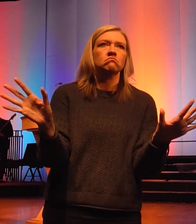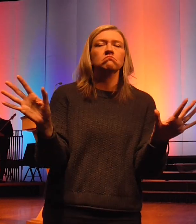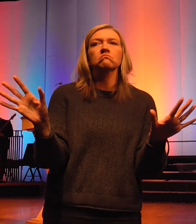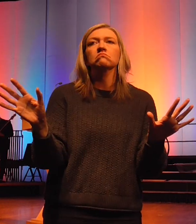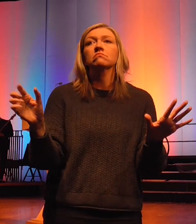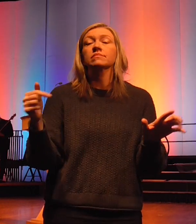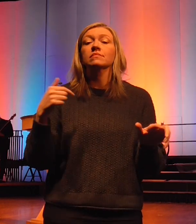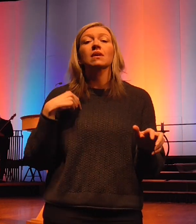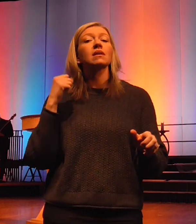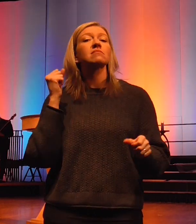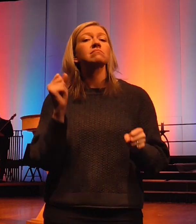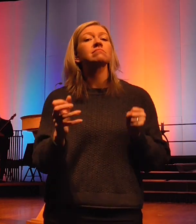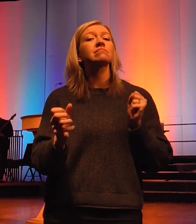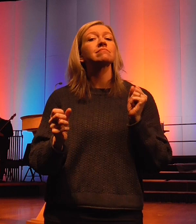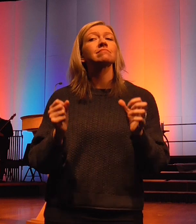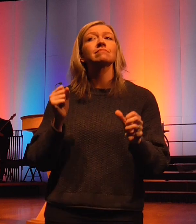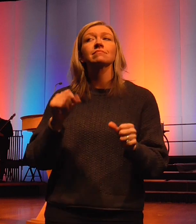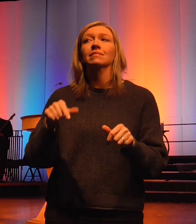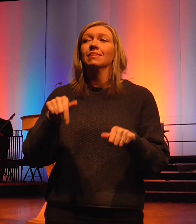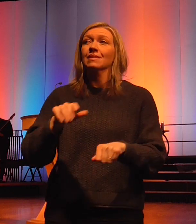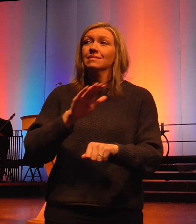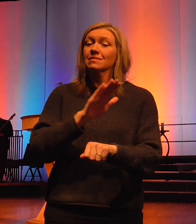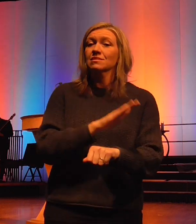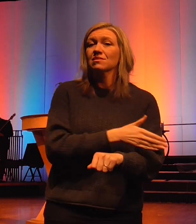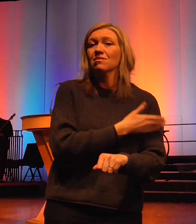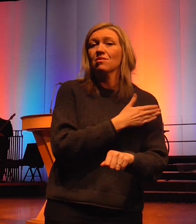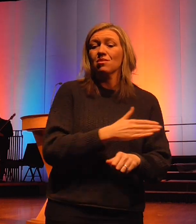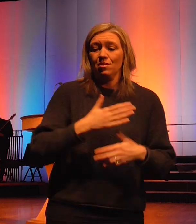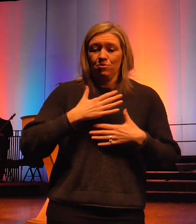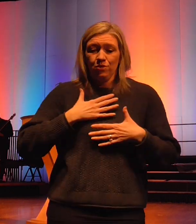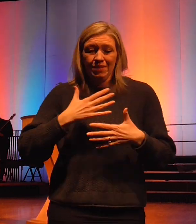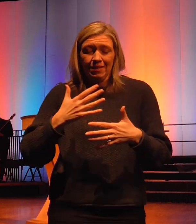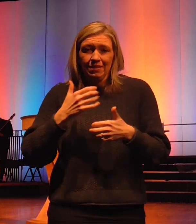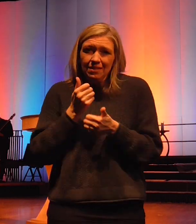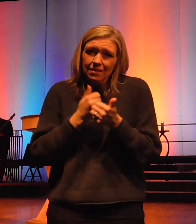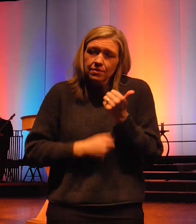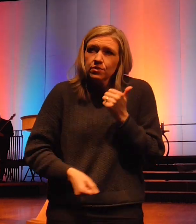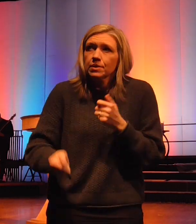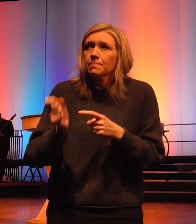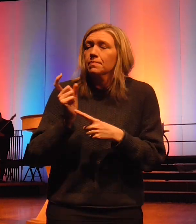As I sing this song and breathe with every moment,